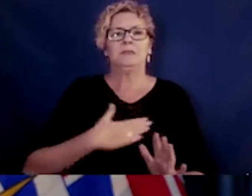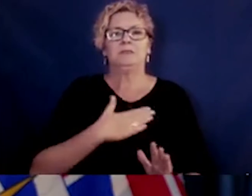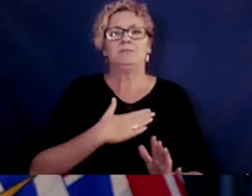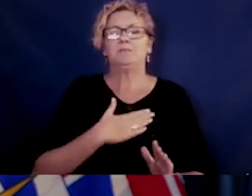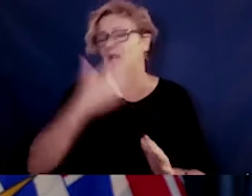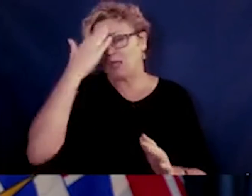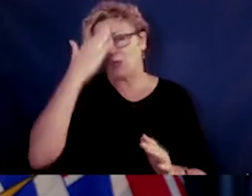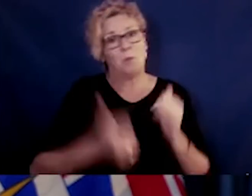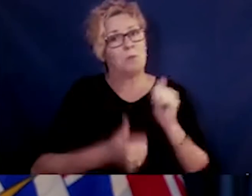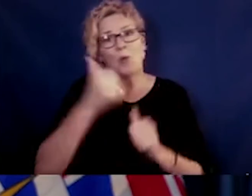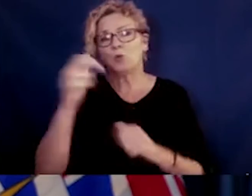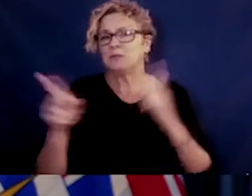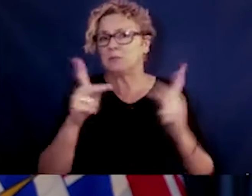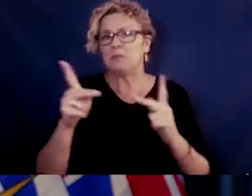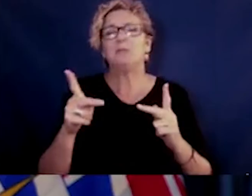activities after school,